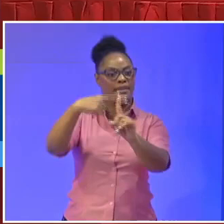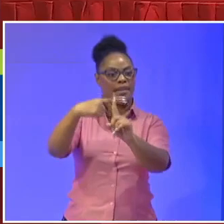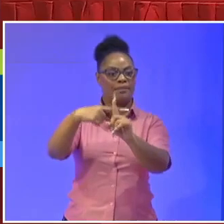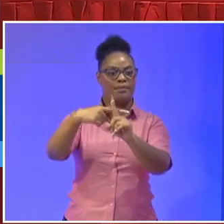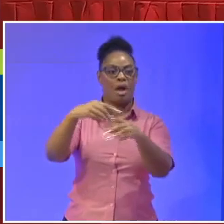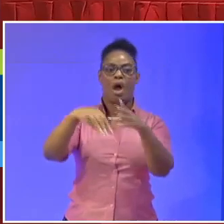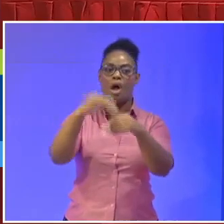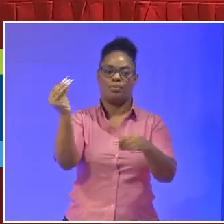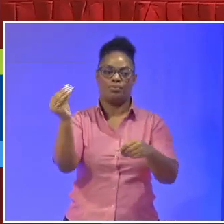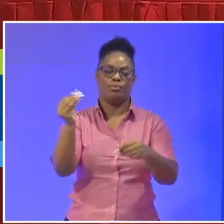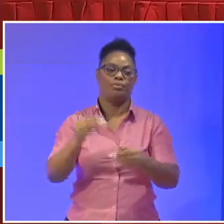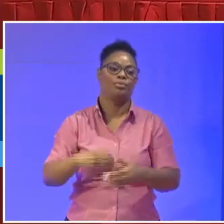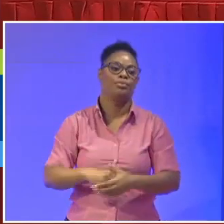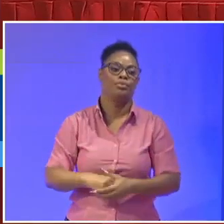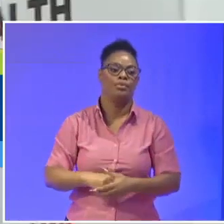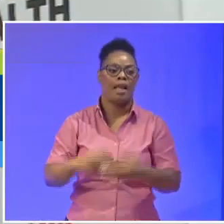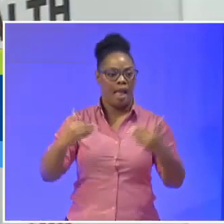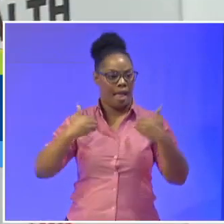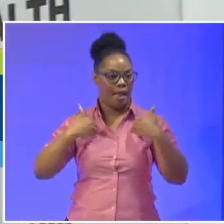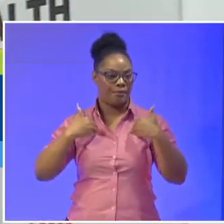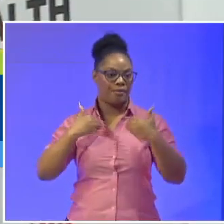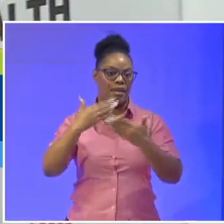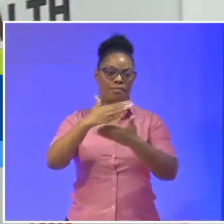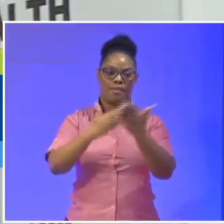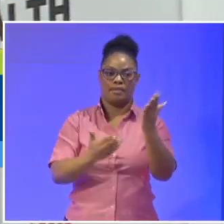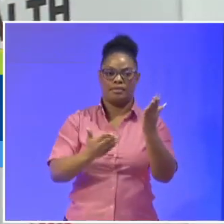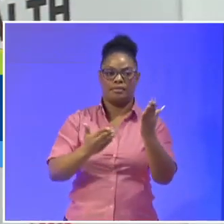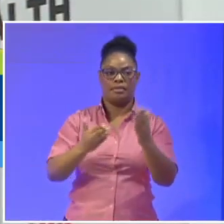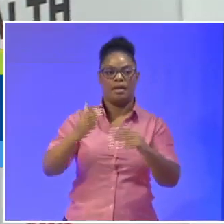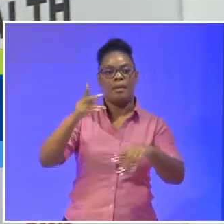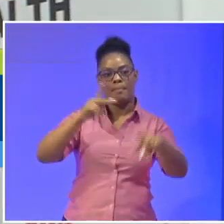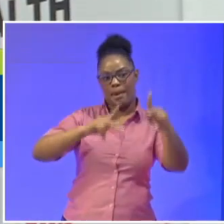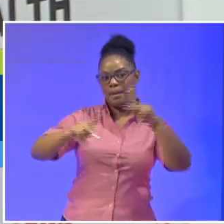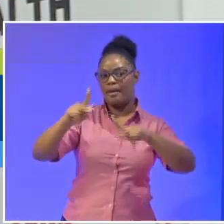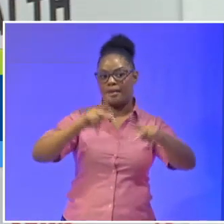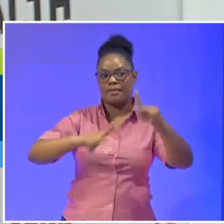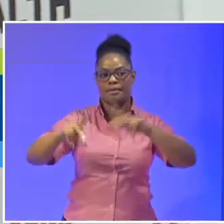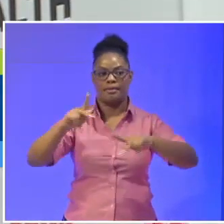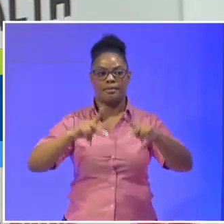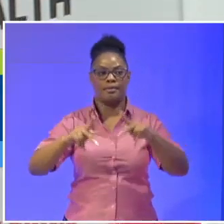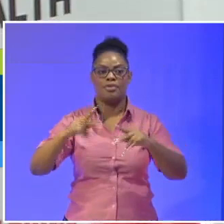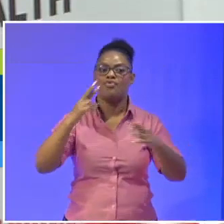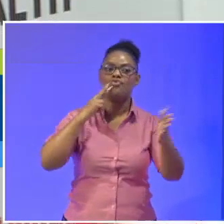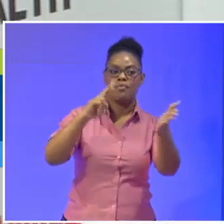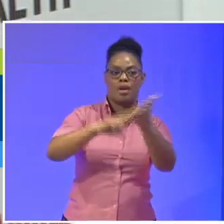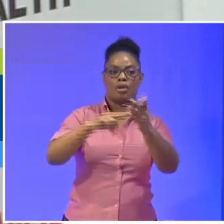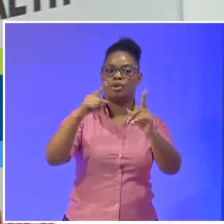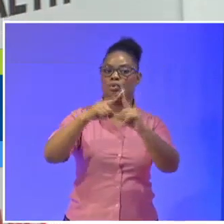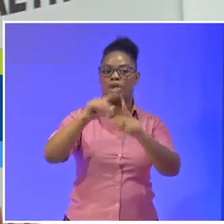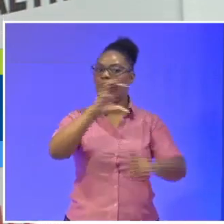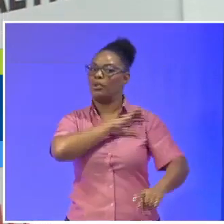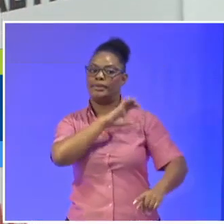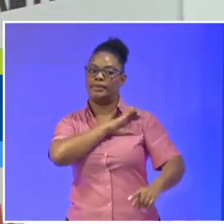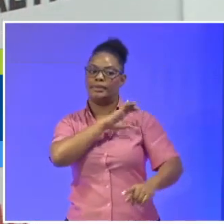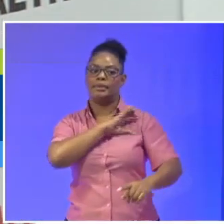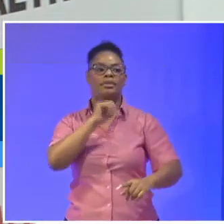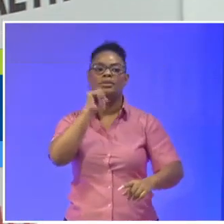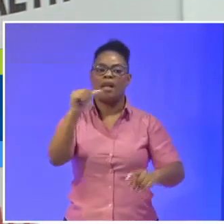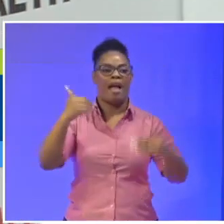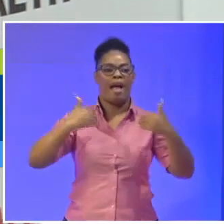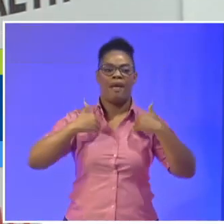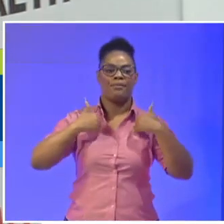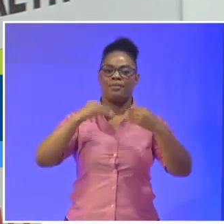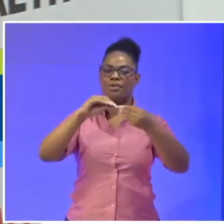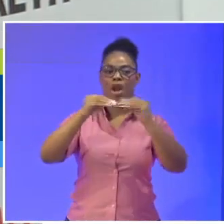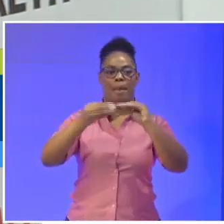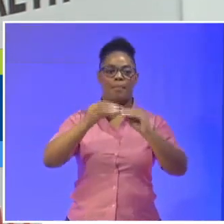So there have been a number of cases over the span of the last few years that we did report to the police. I don't have a number of the police will be in a better